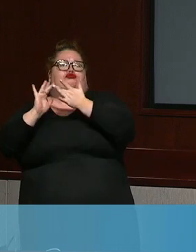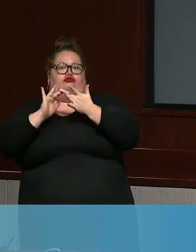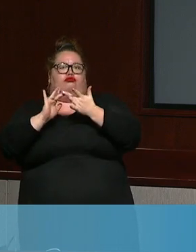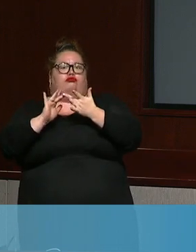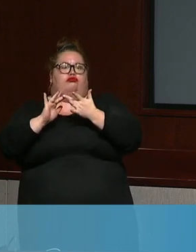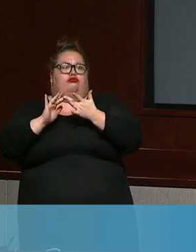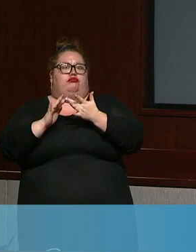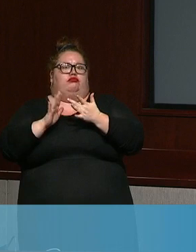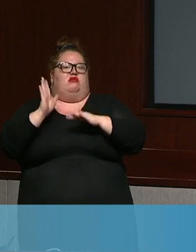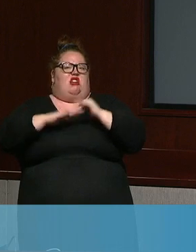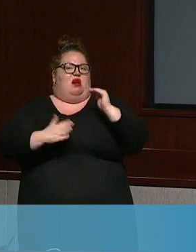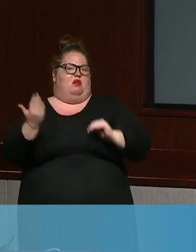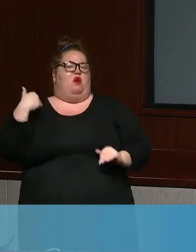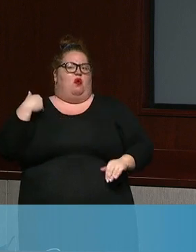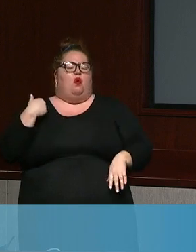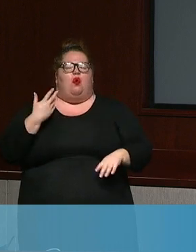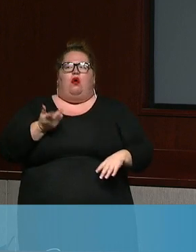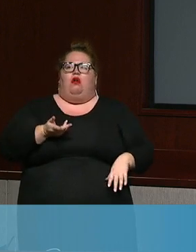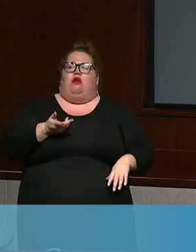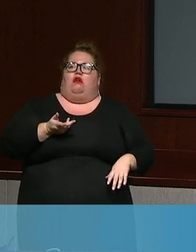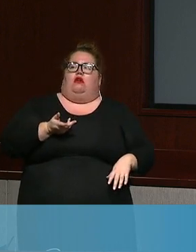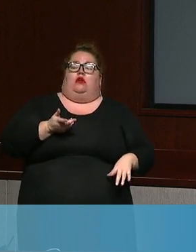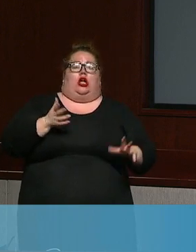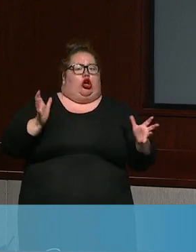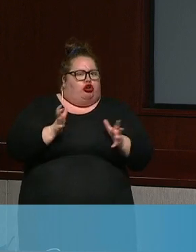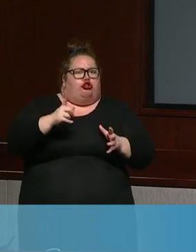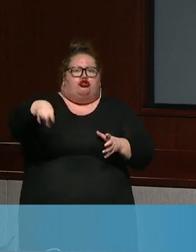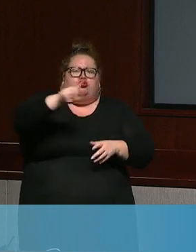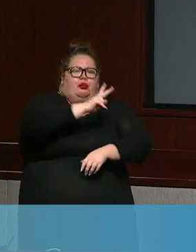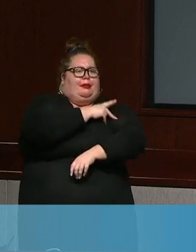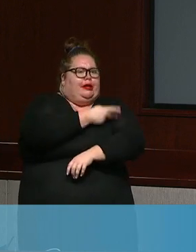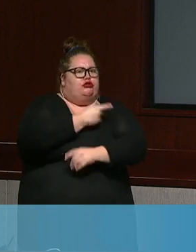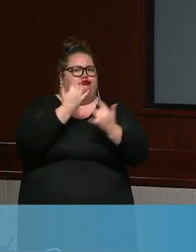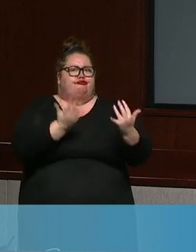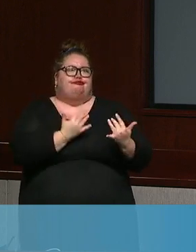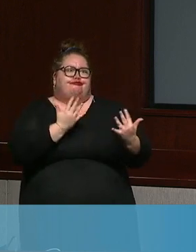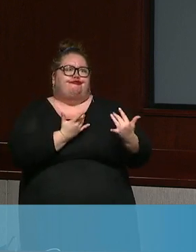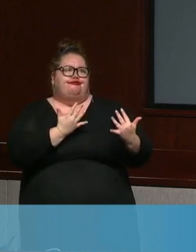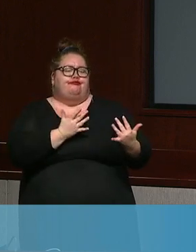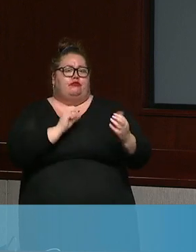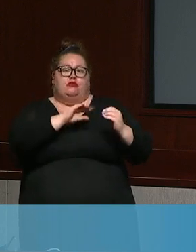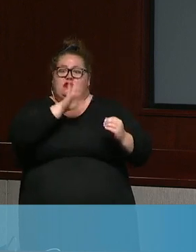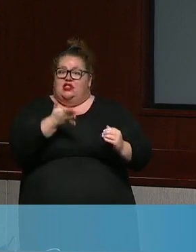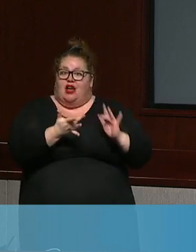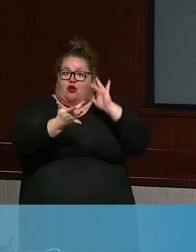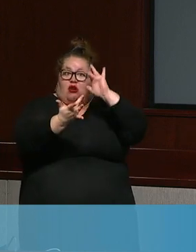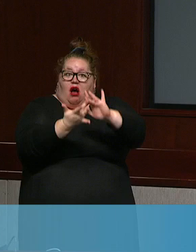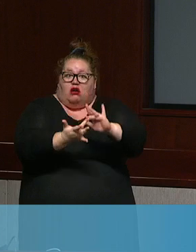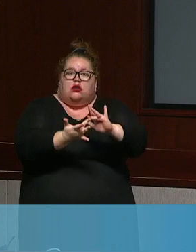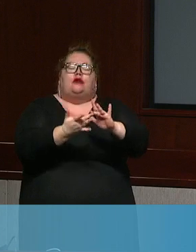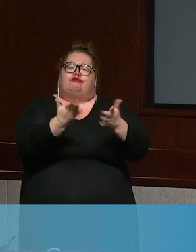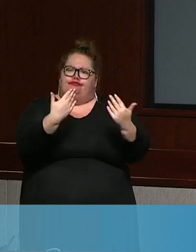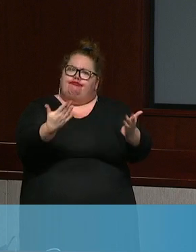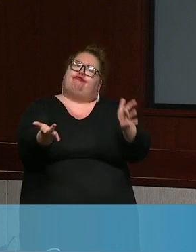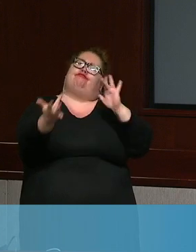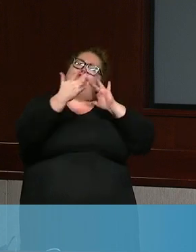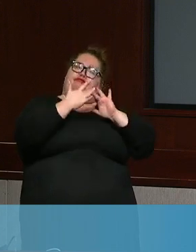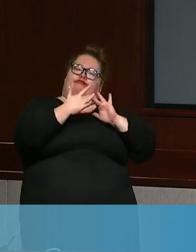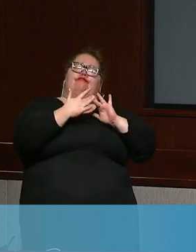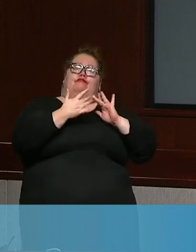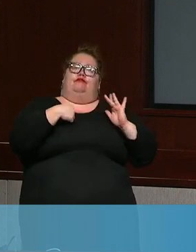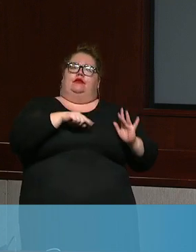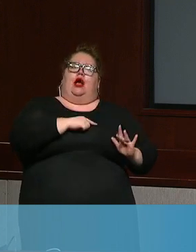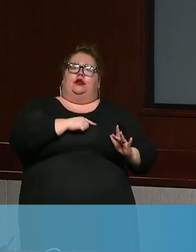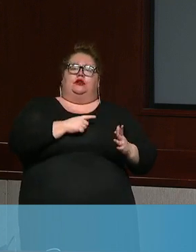we continue to encourage patients, if they're waiting to reach out to us, there are many times where we have been trying to reach them but have been unsuccessful. So